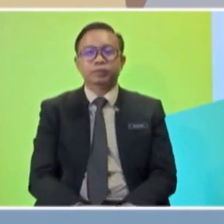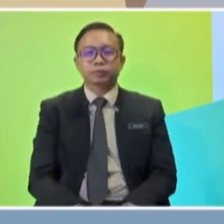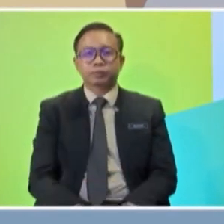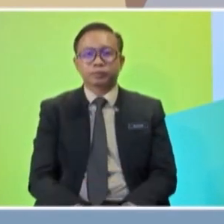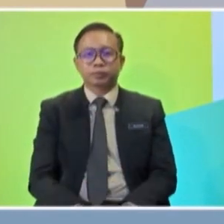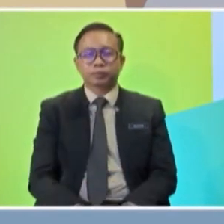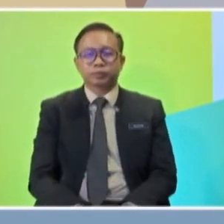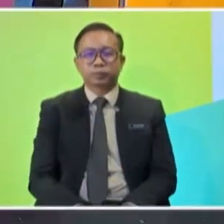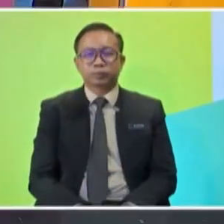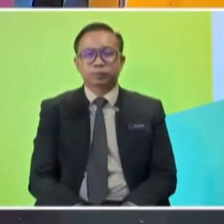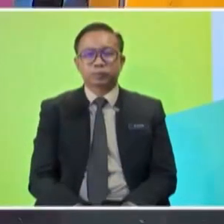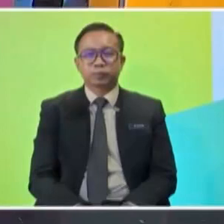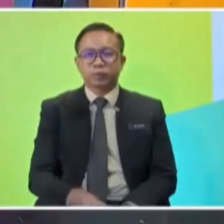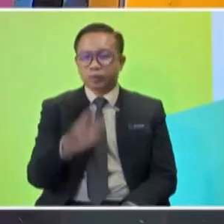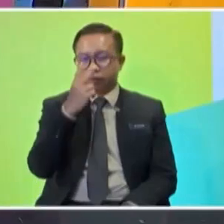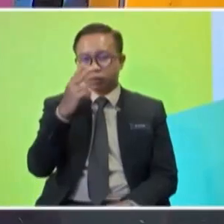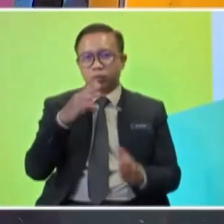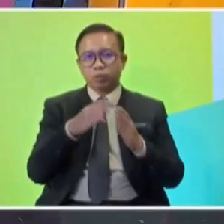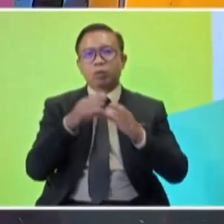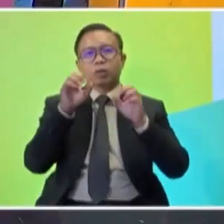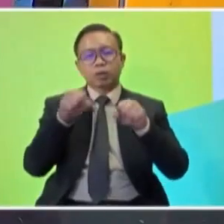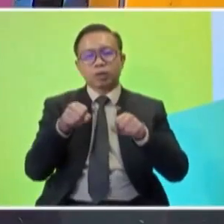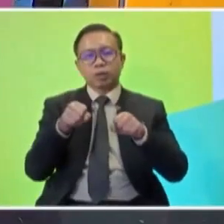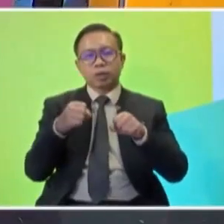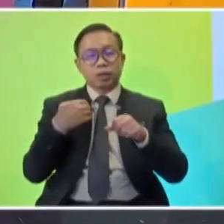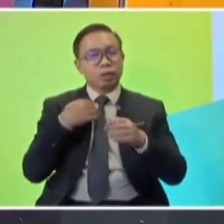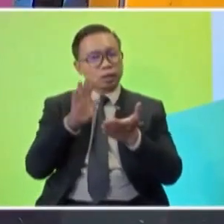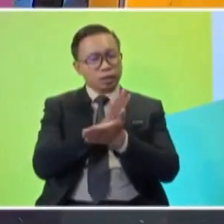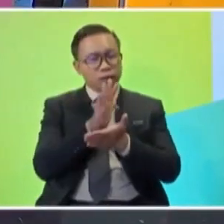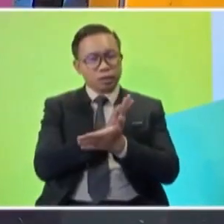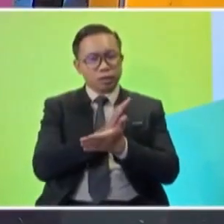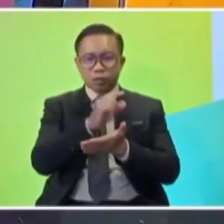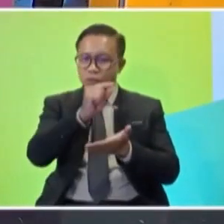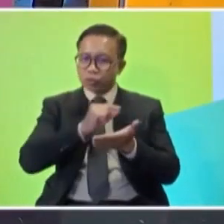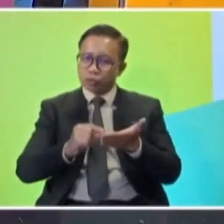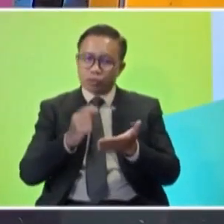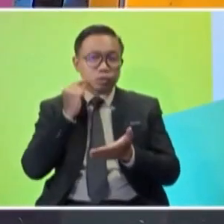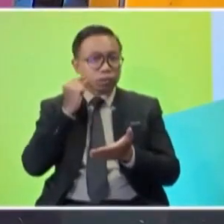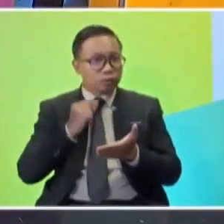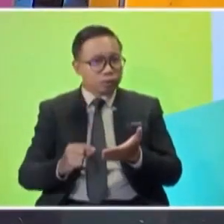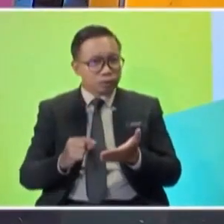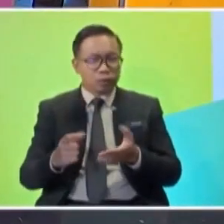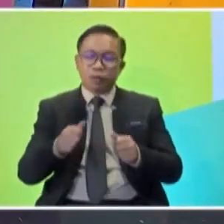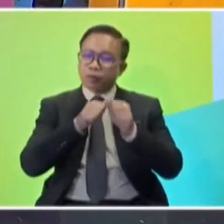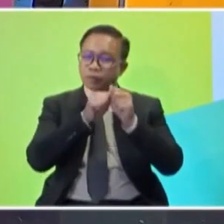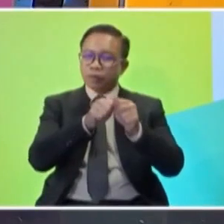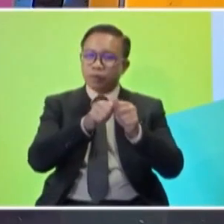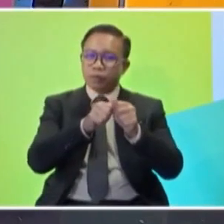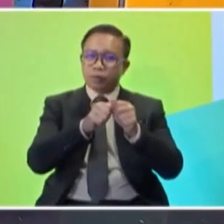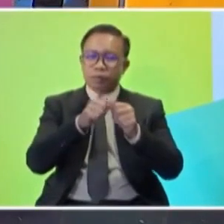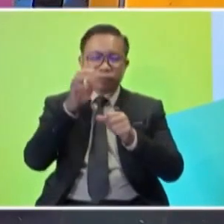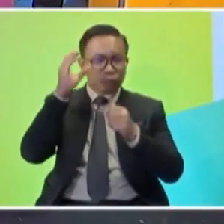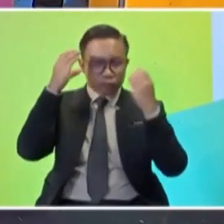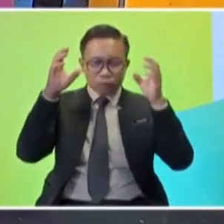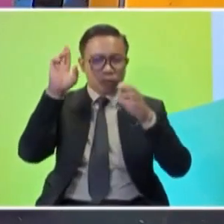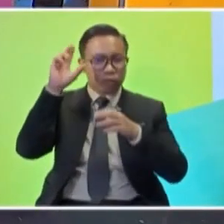Questions, yeah. So for those of you watching at home, you can prepare a piece of paper, your stationery, your pencil, and let's follow Mr. Ragu along for